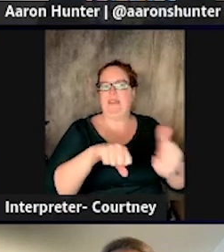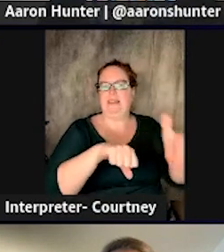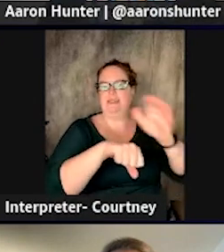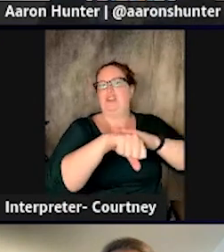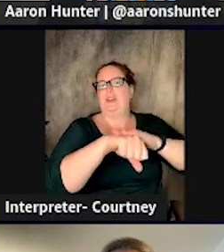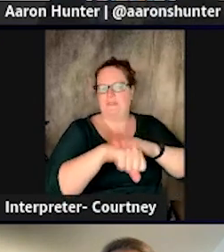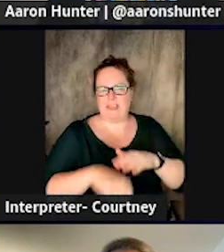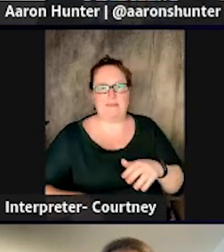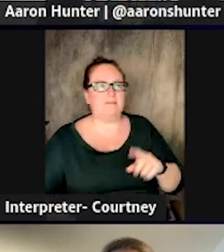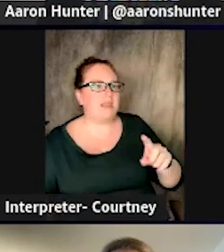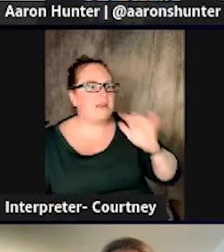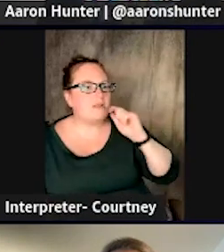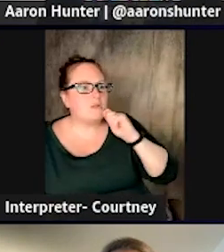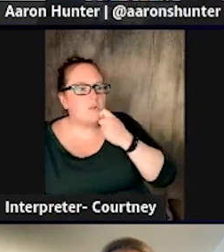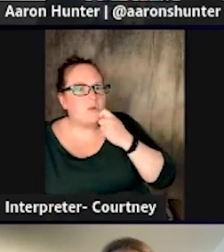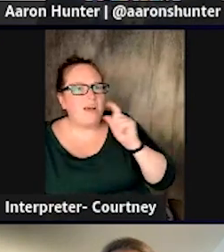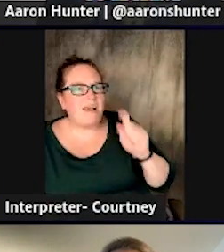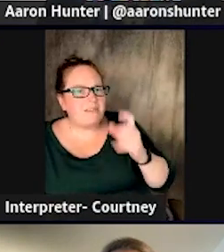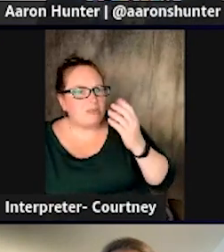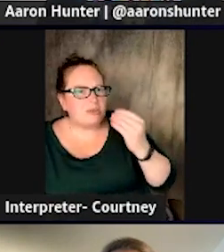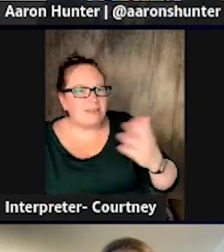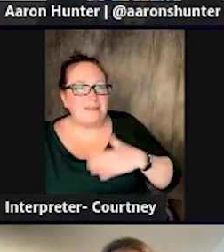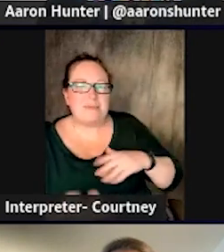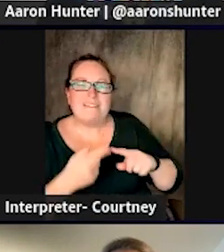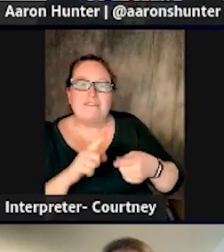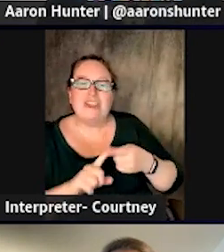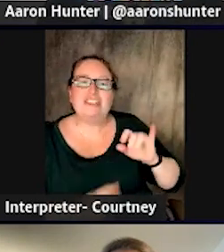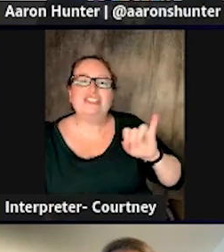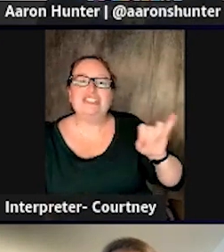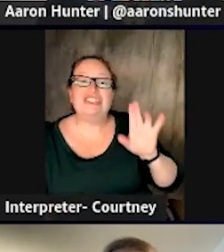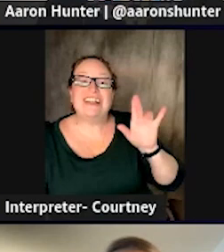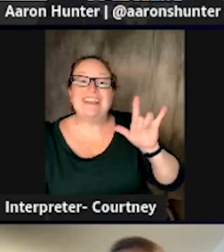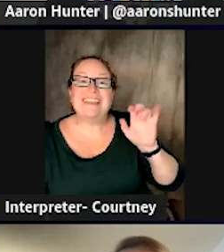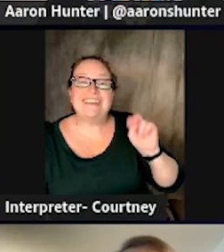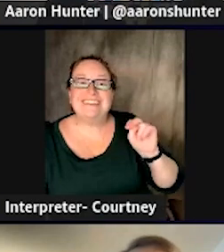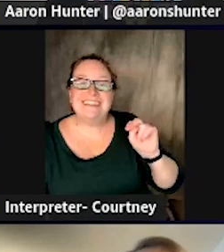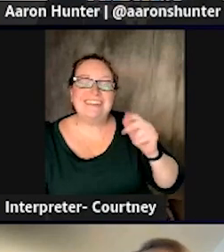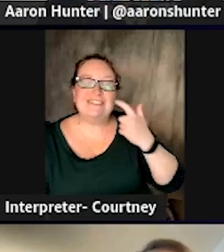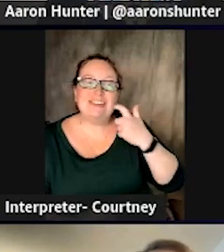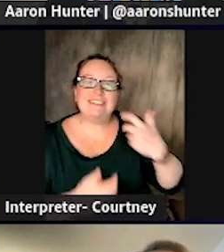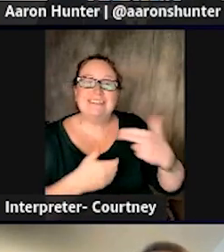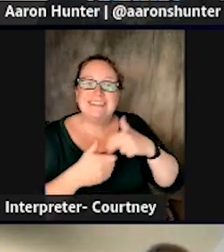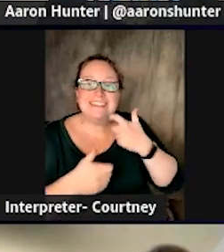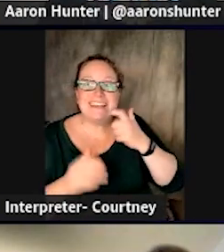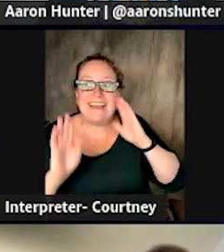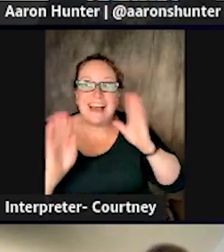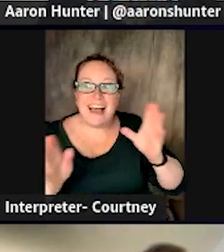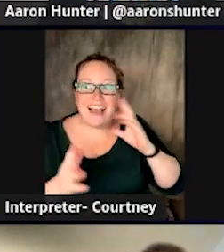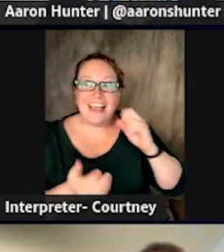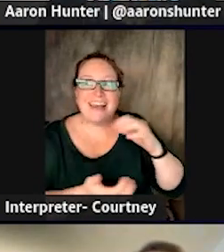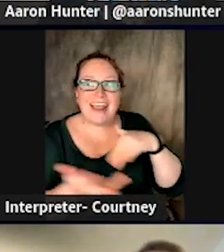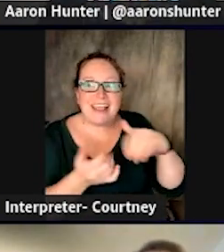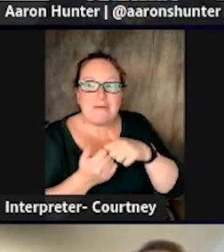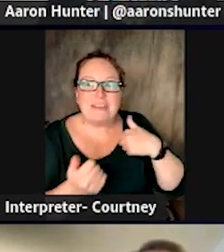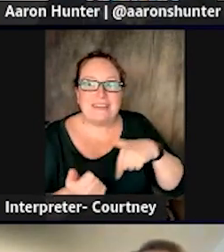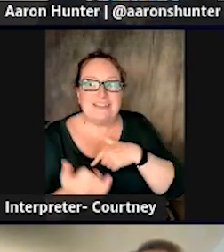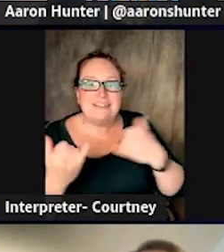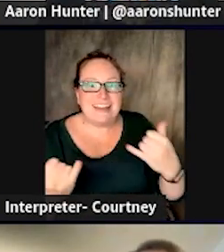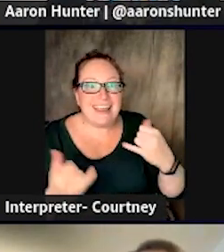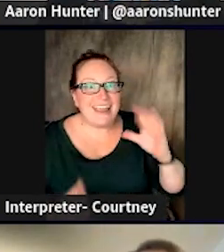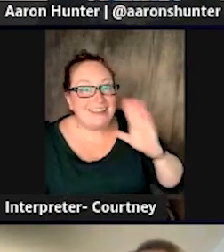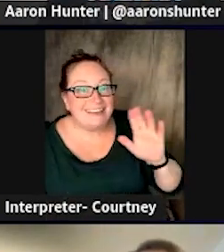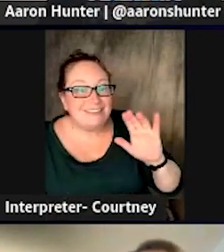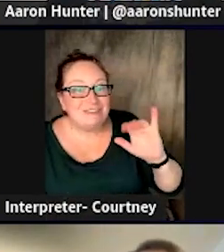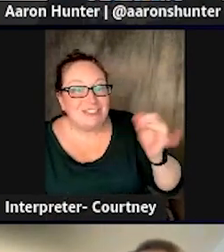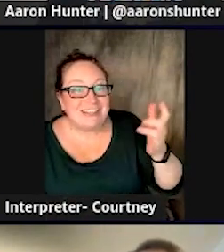what? I have to tell you something. My friend Jillian popped in just to say hi to all of us and hang out today. Is that okay? Hey, Jillian, how's it going?